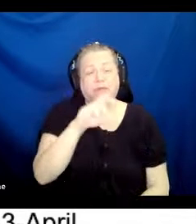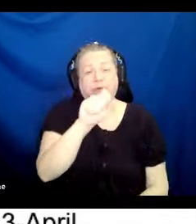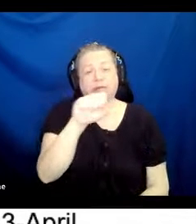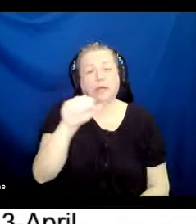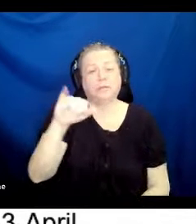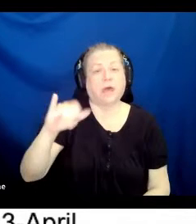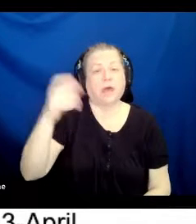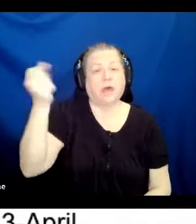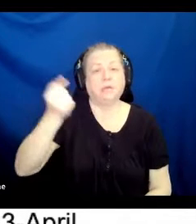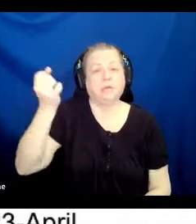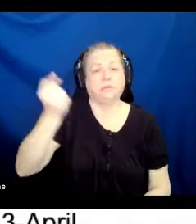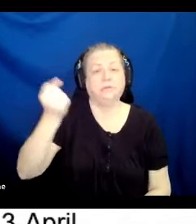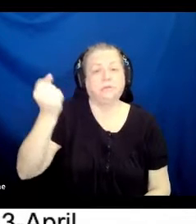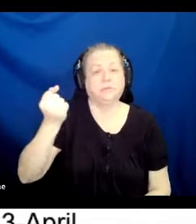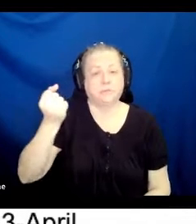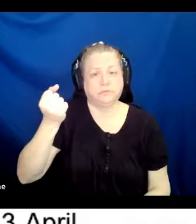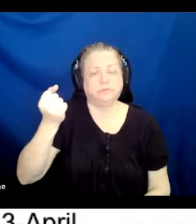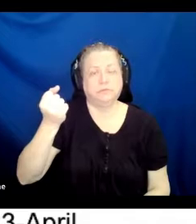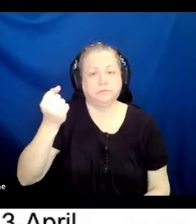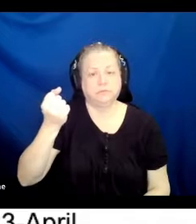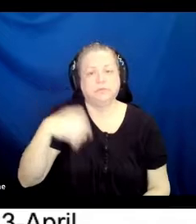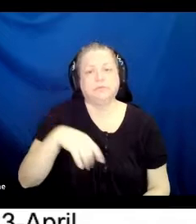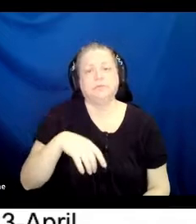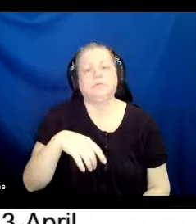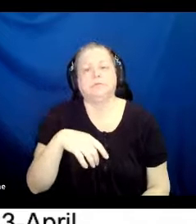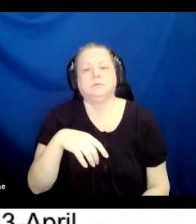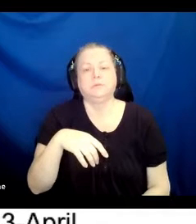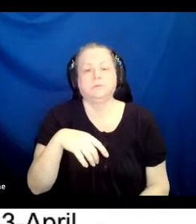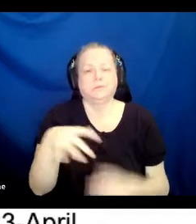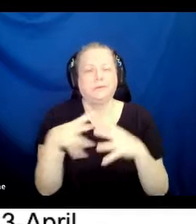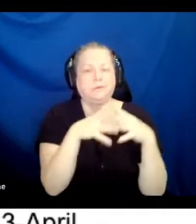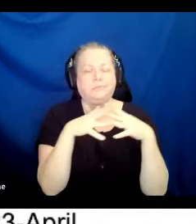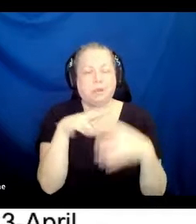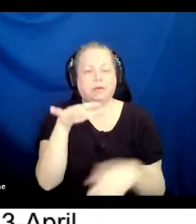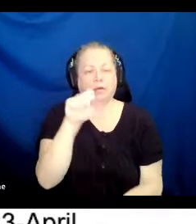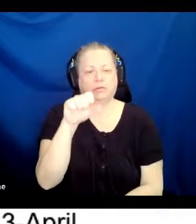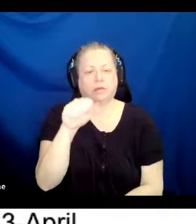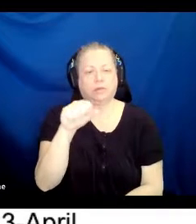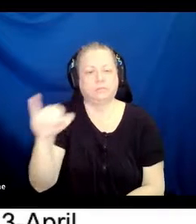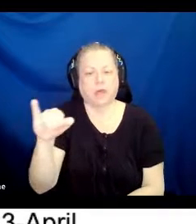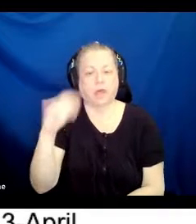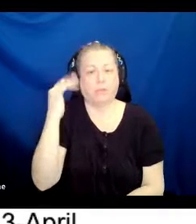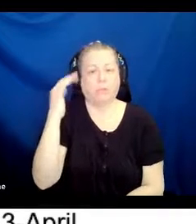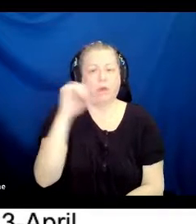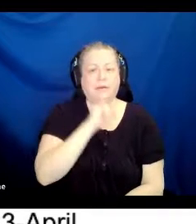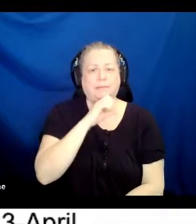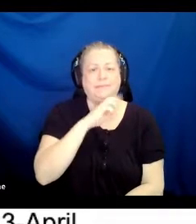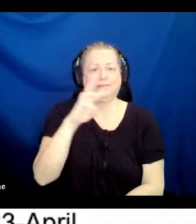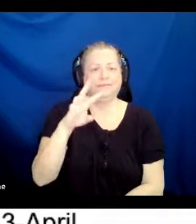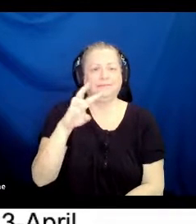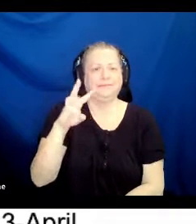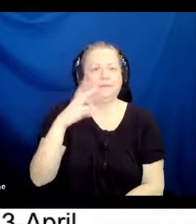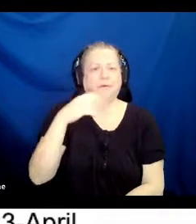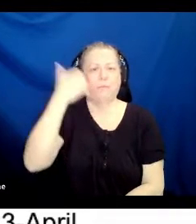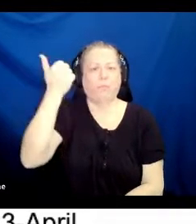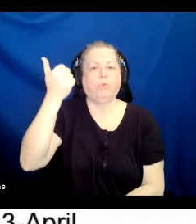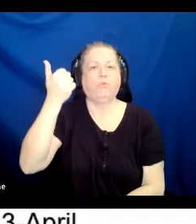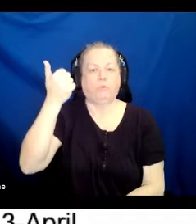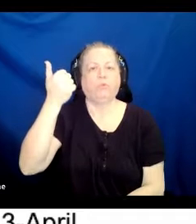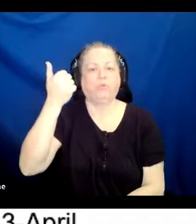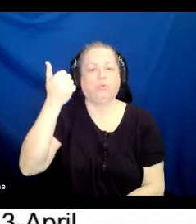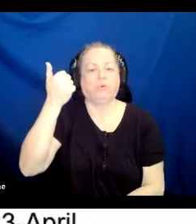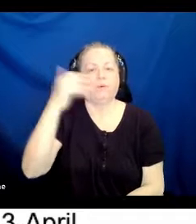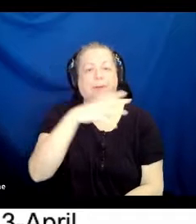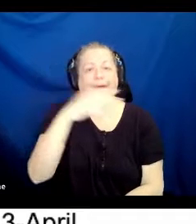SSI through the U.S. Social Security Administration because they are 65 and older and